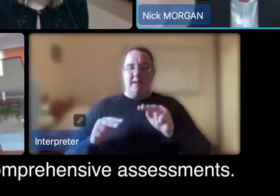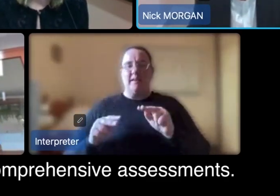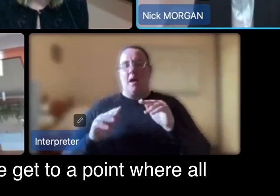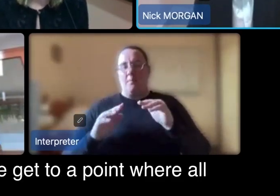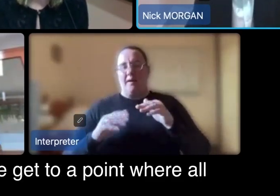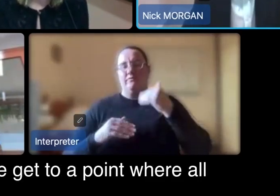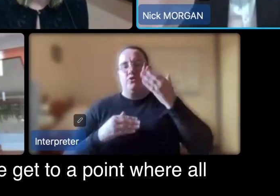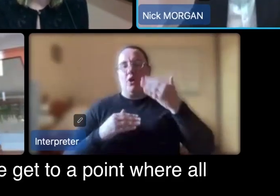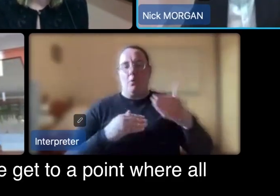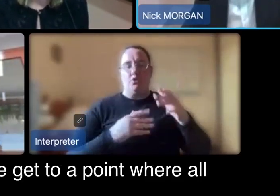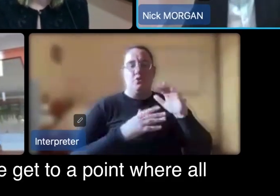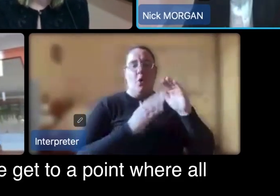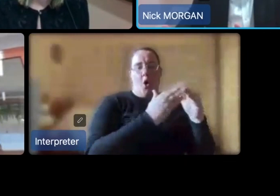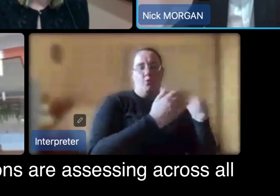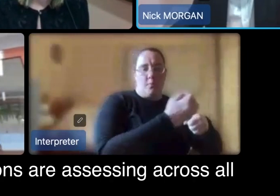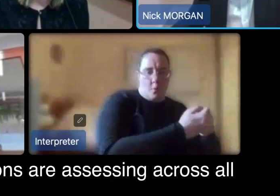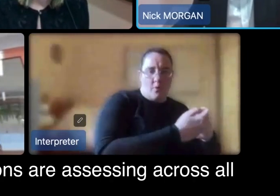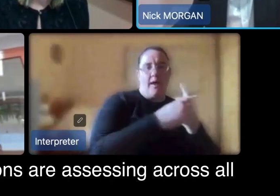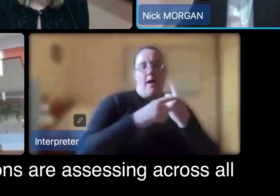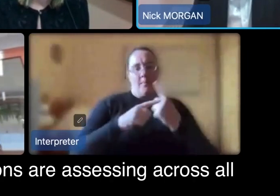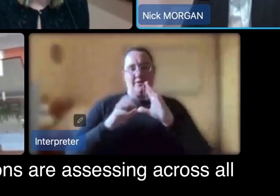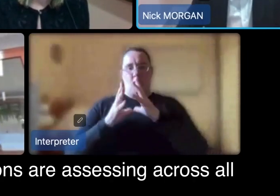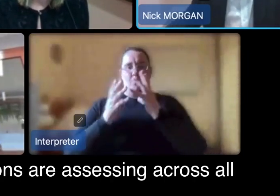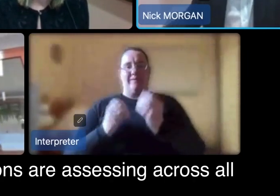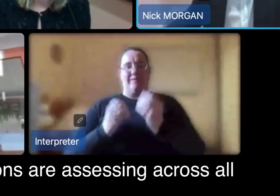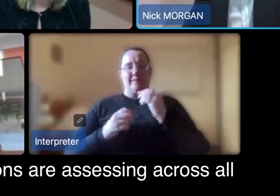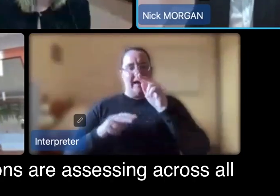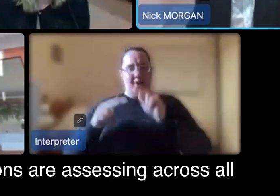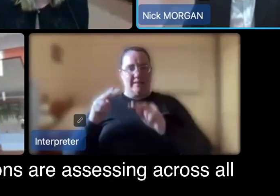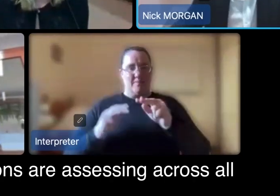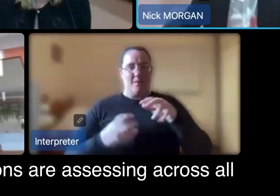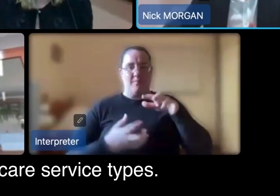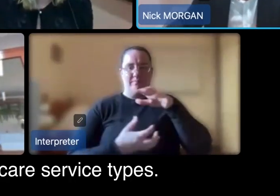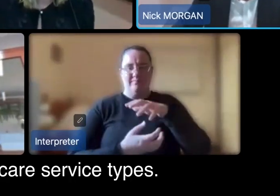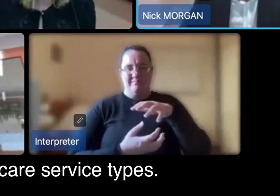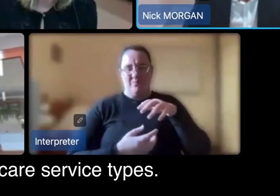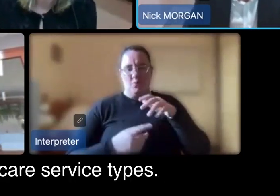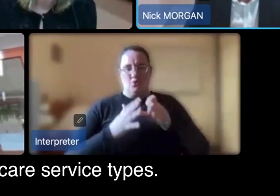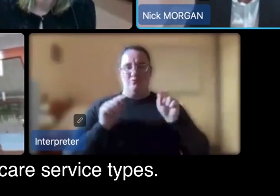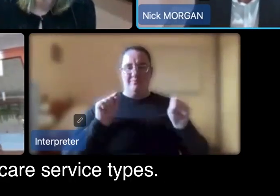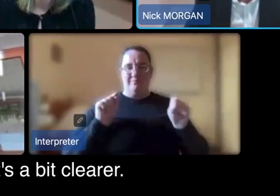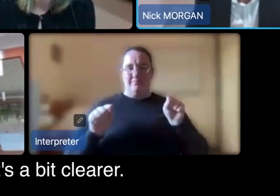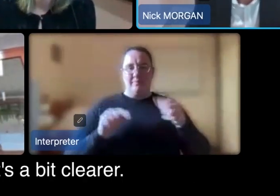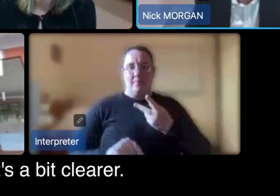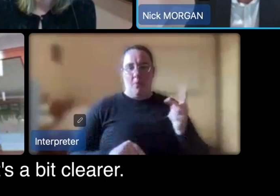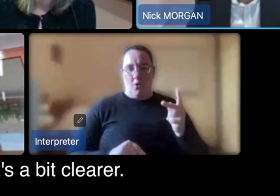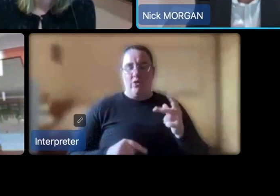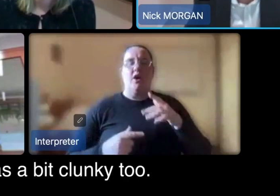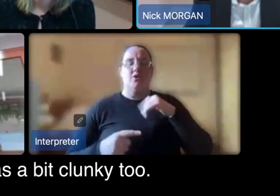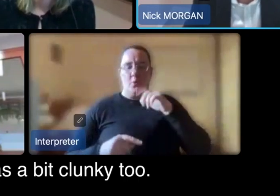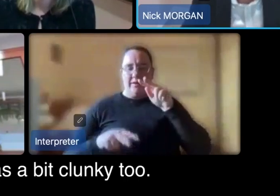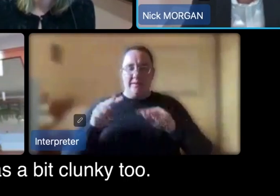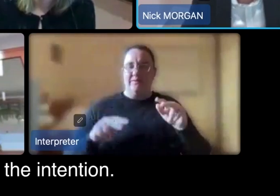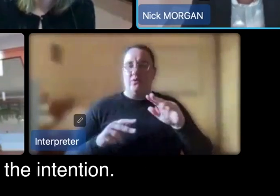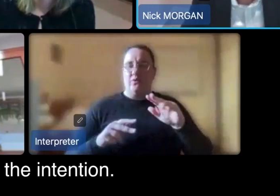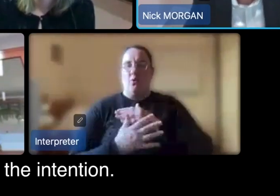assessments. So in other words, we get to a point where all assessment organisations are assessing across all different aged care service types. I hope that's a bit clearer. I think that